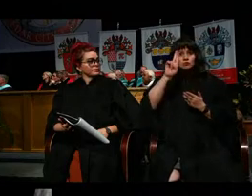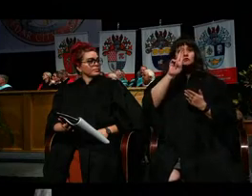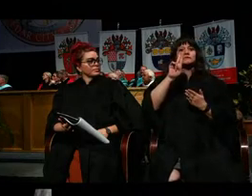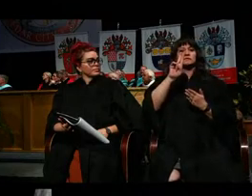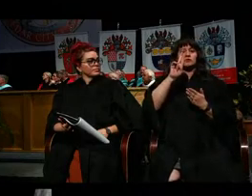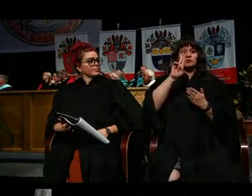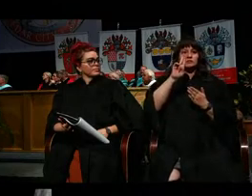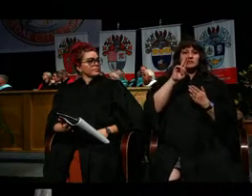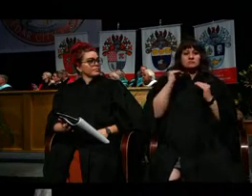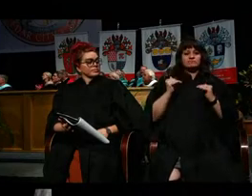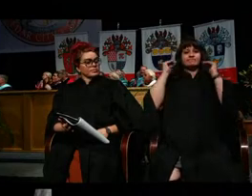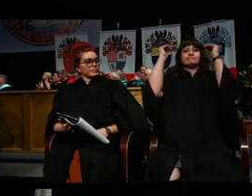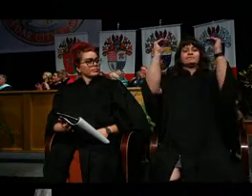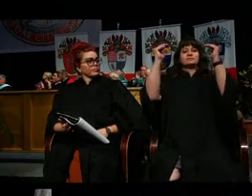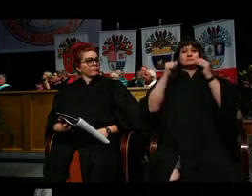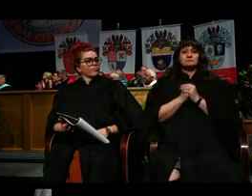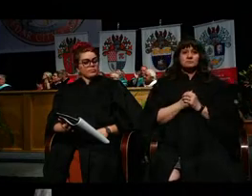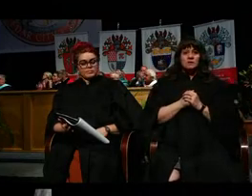Braithwaite.